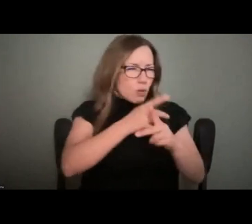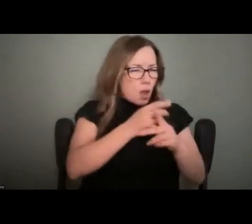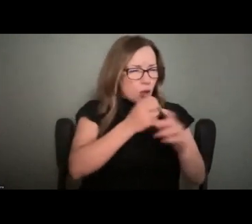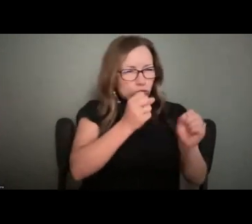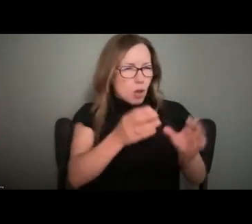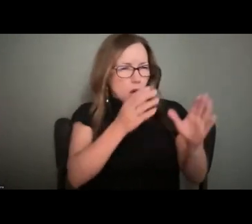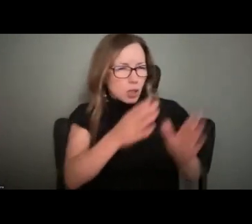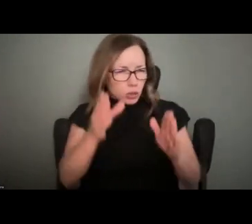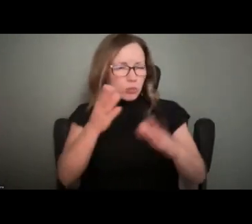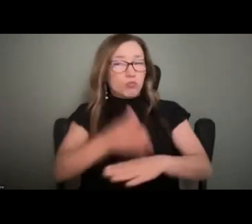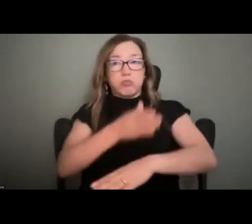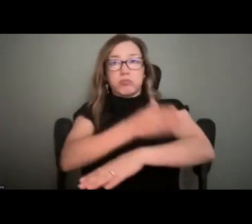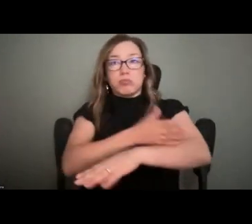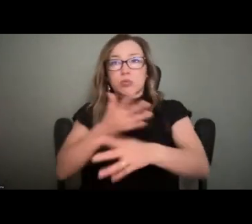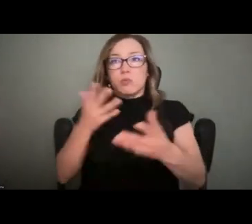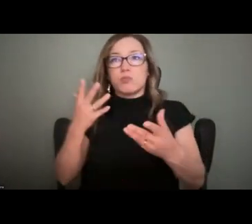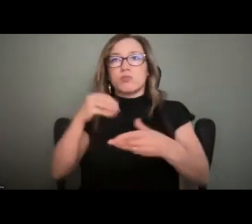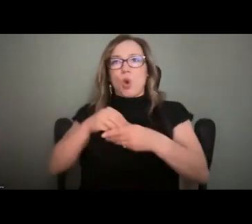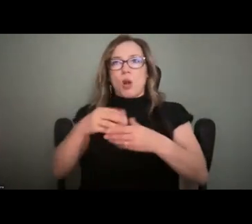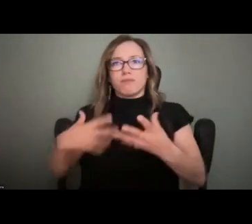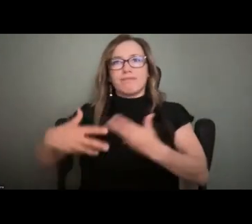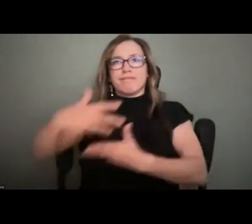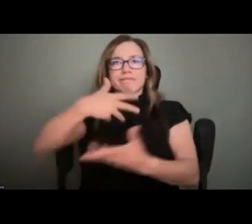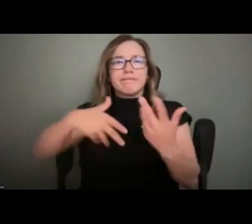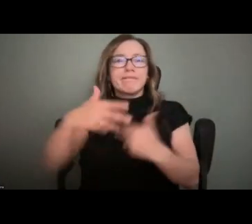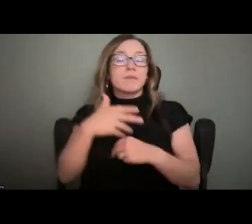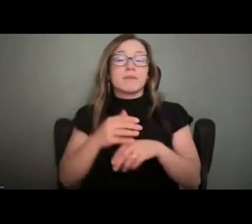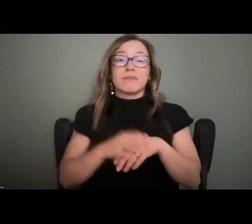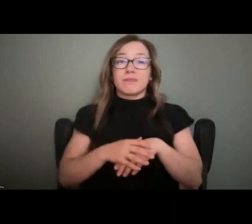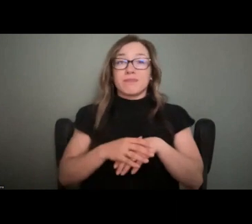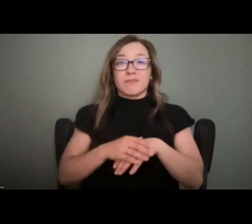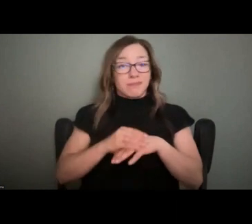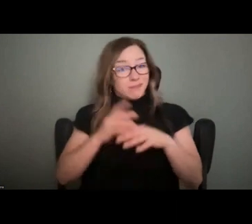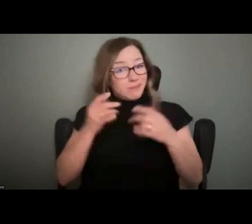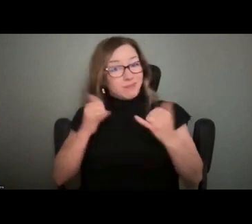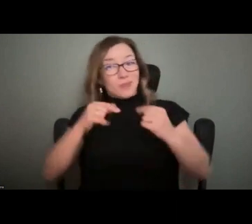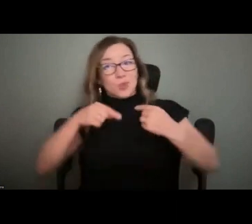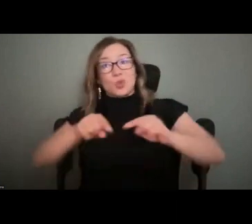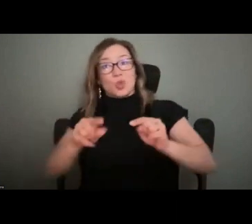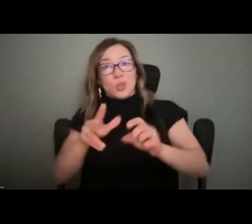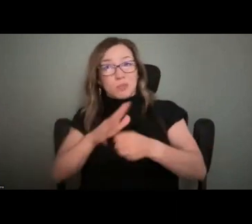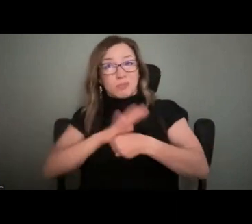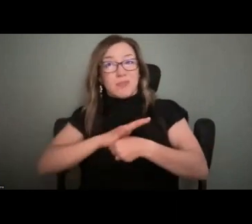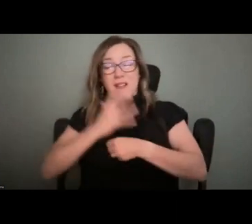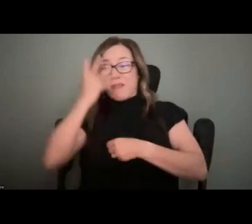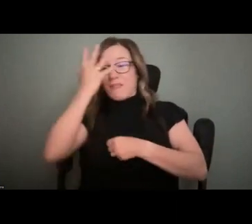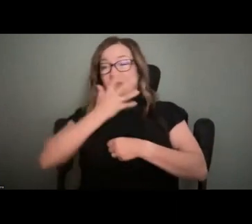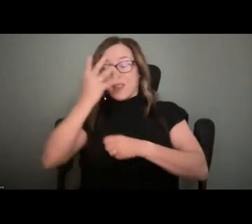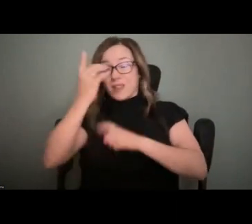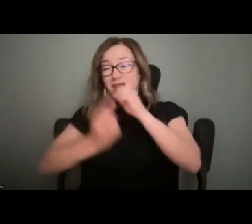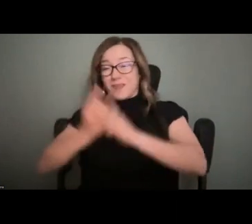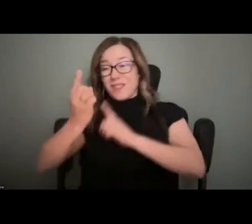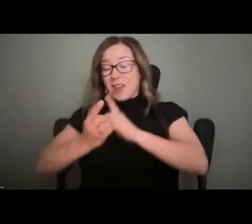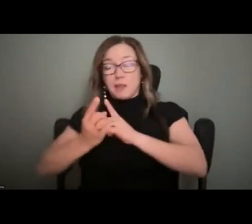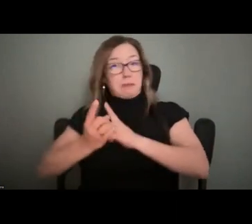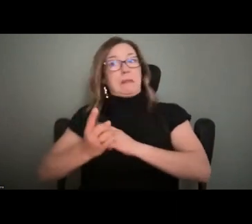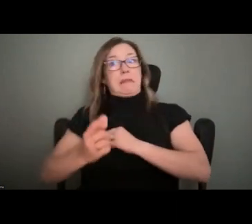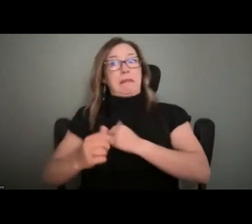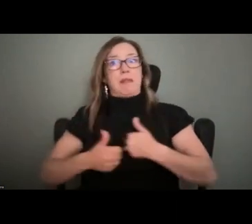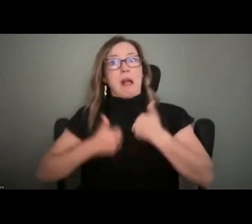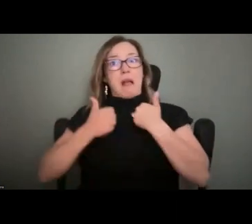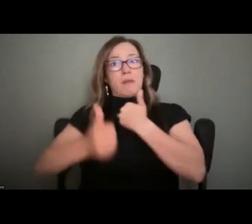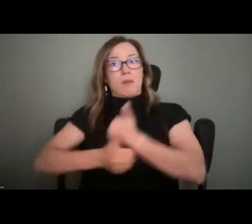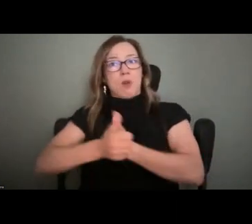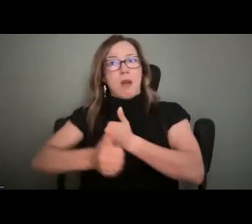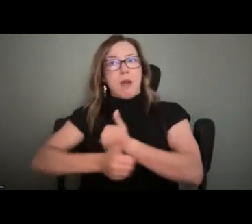improve social engagement. Even at the height of the pandemic, when face-to-face contact was life-threatening, we